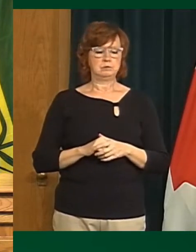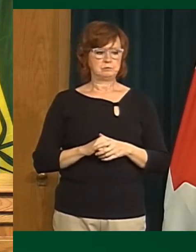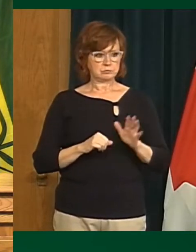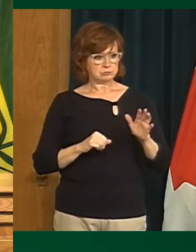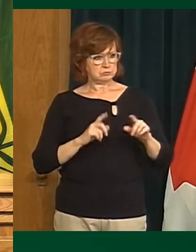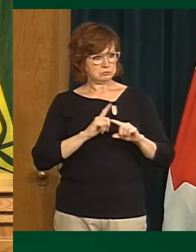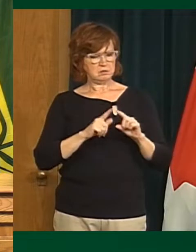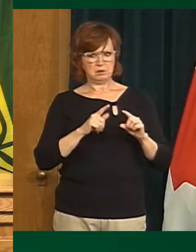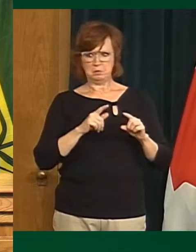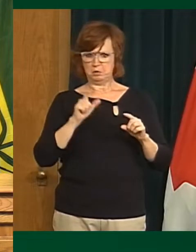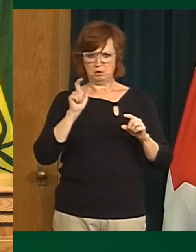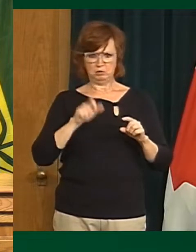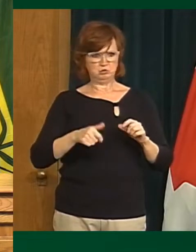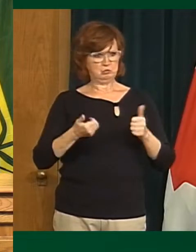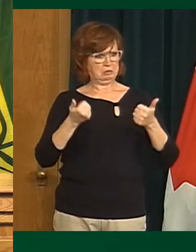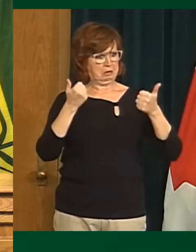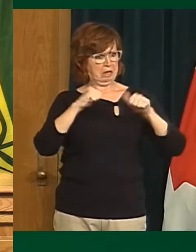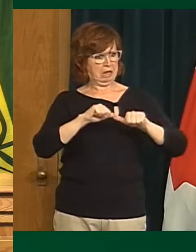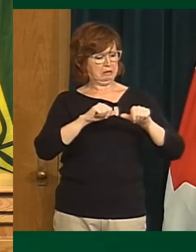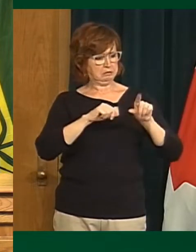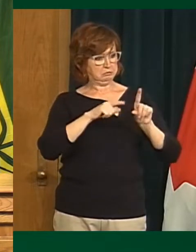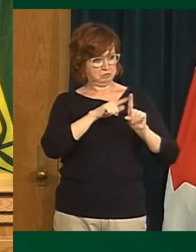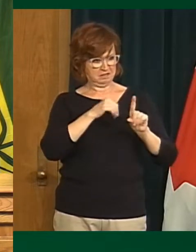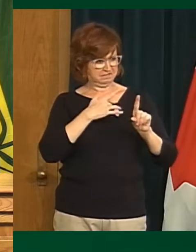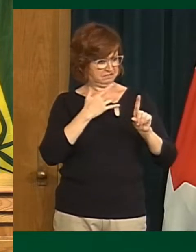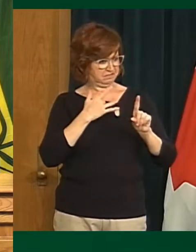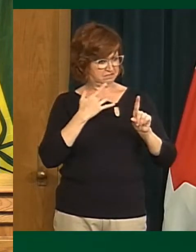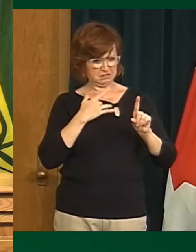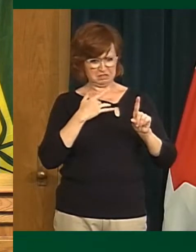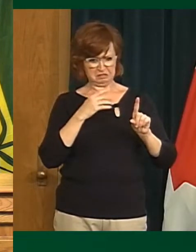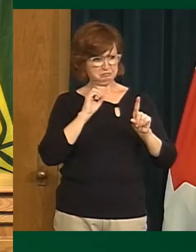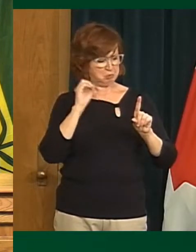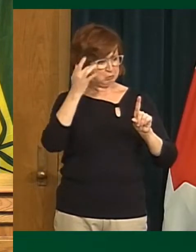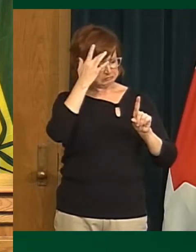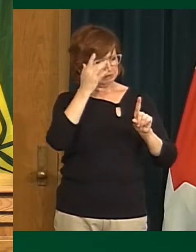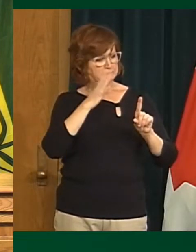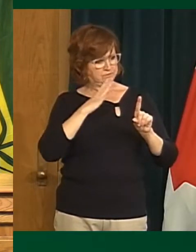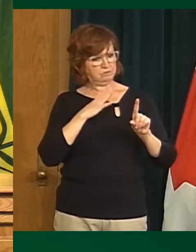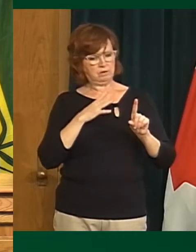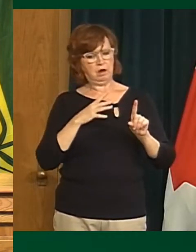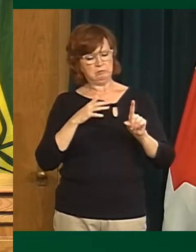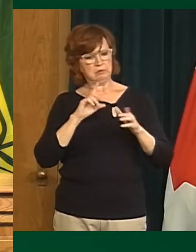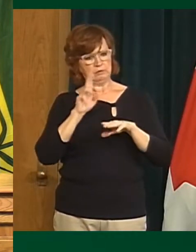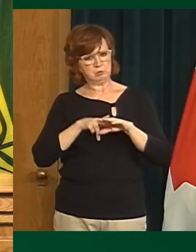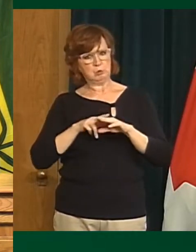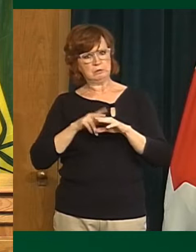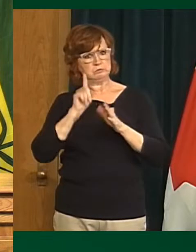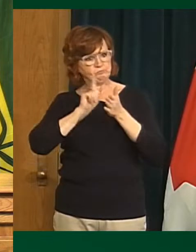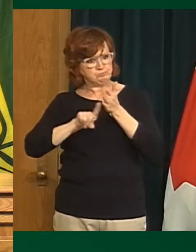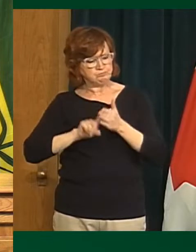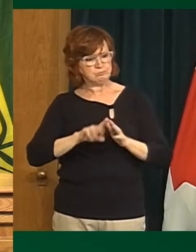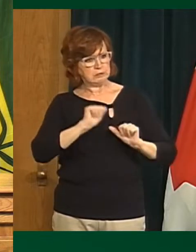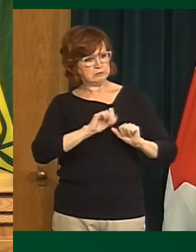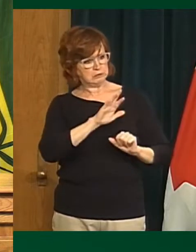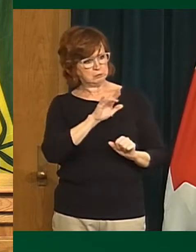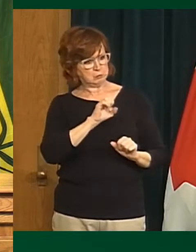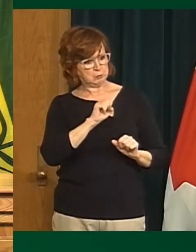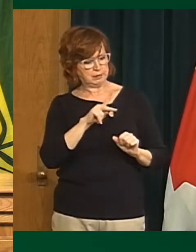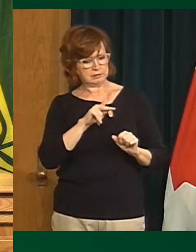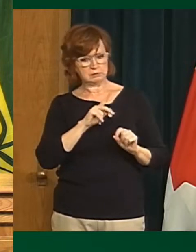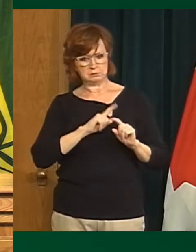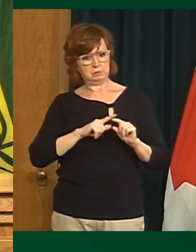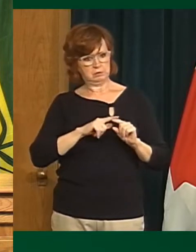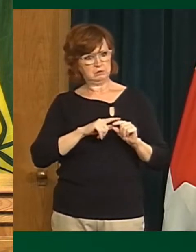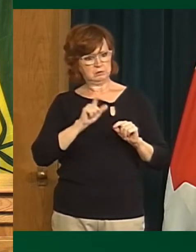and the risks are managed. Absolutely, in an emergency or an urgent care situation, then we wouldn't want